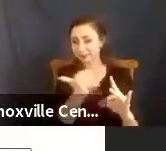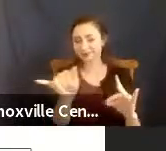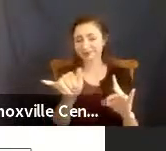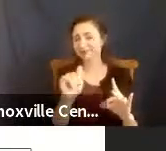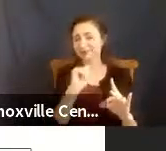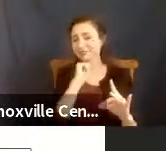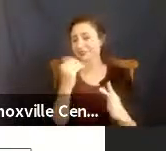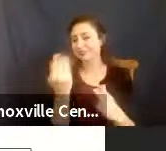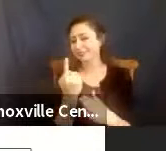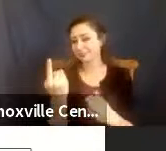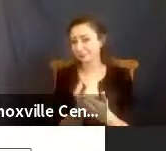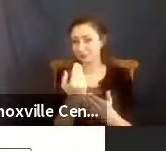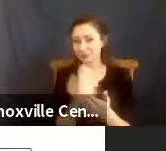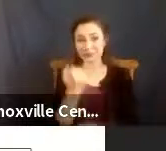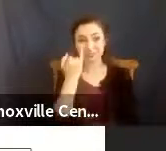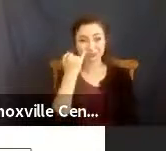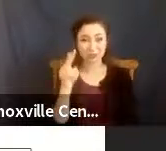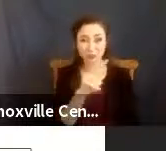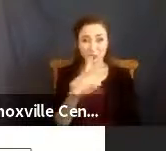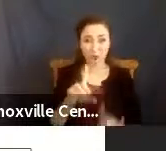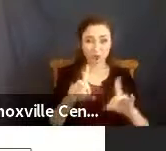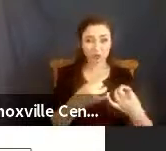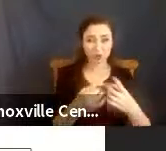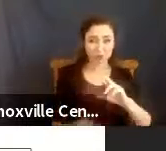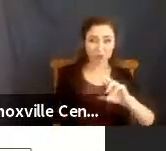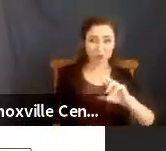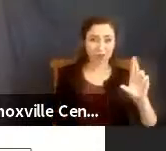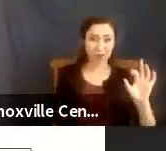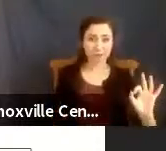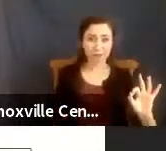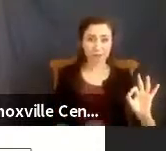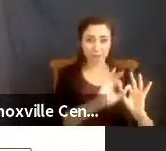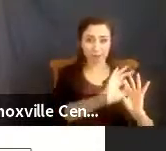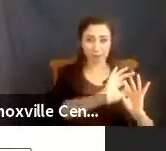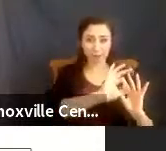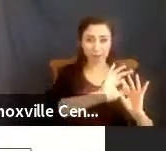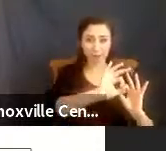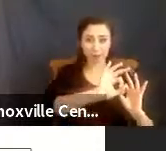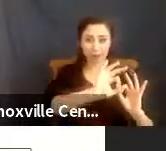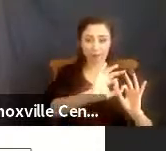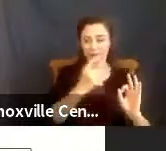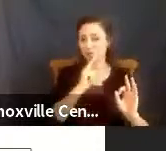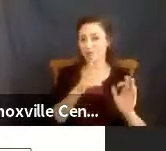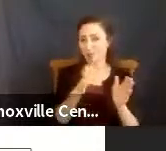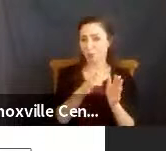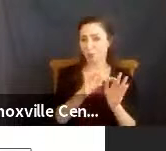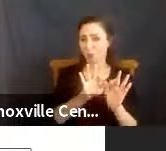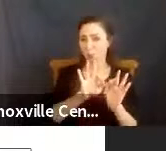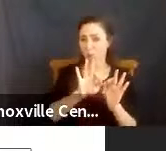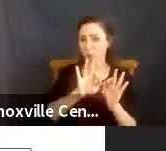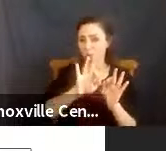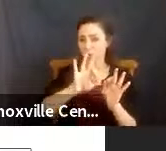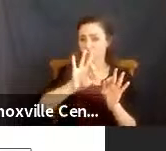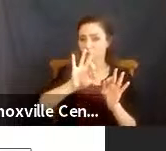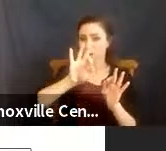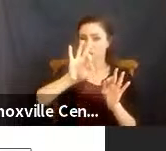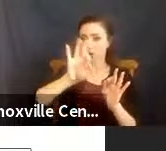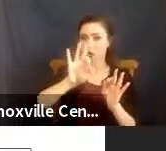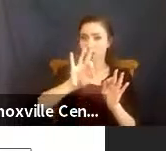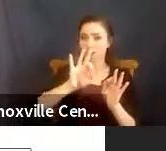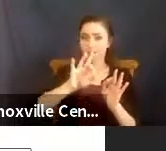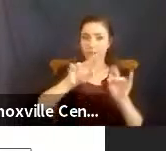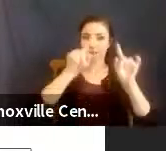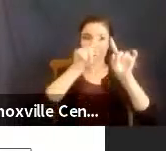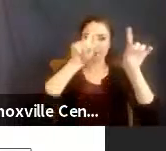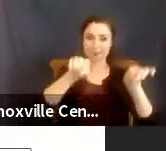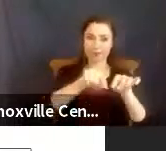you look at the district on the right, those circles are closer together, meaning the correlation in the upper right